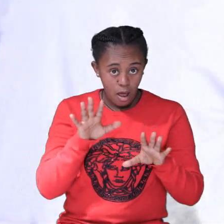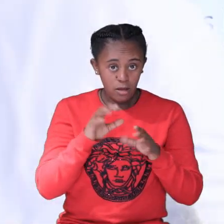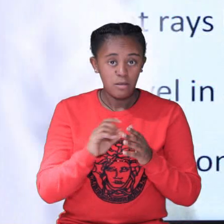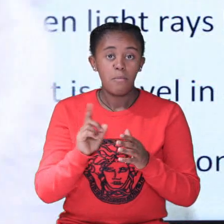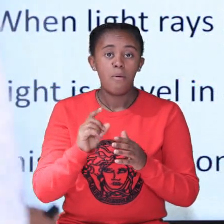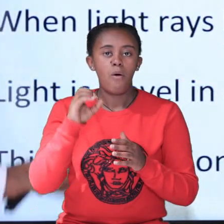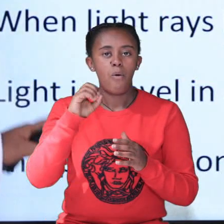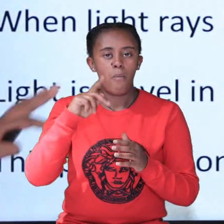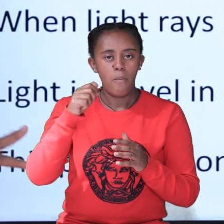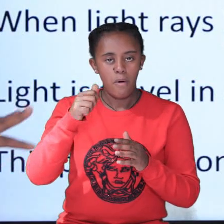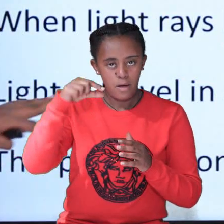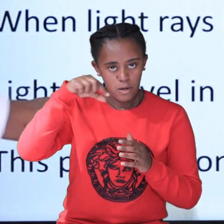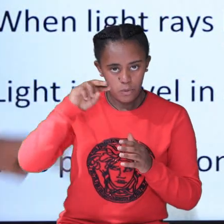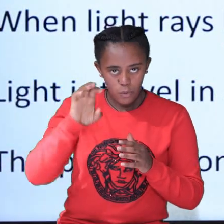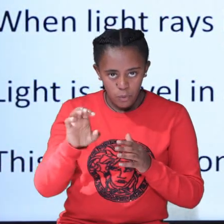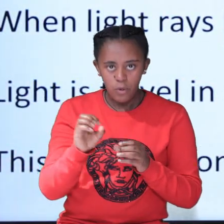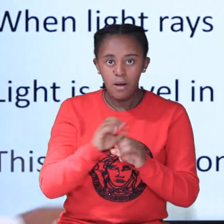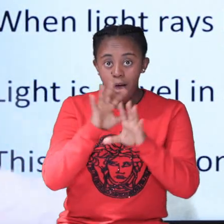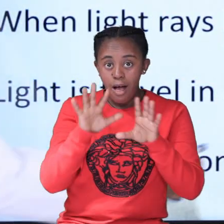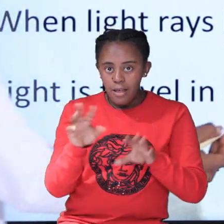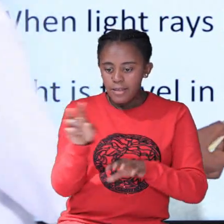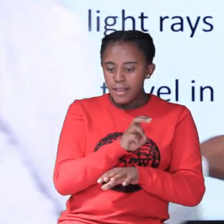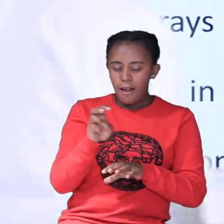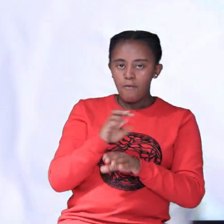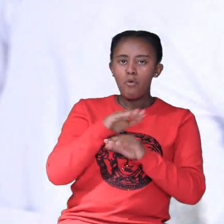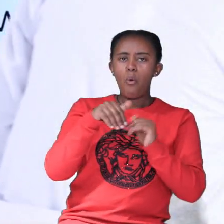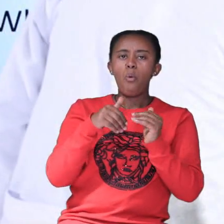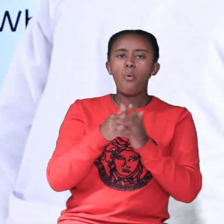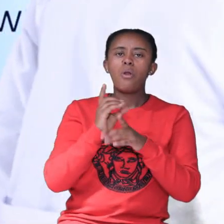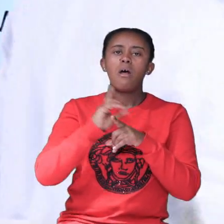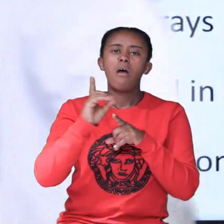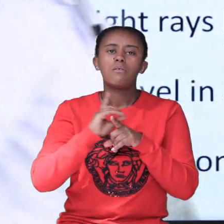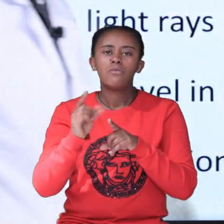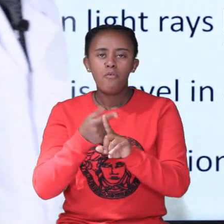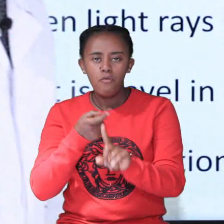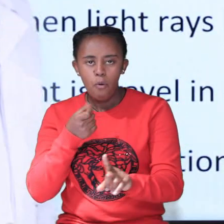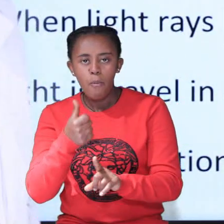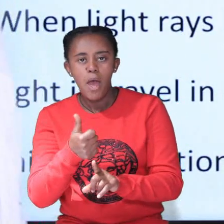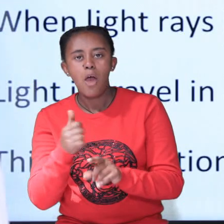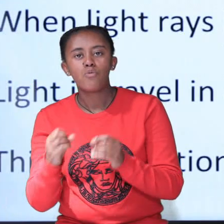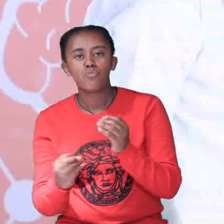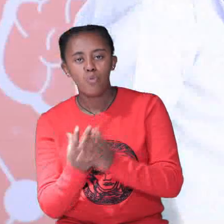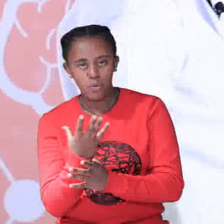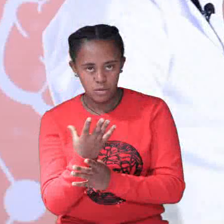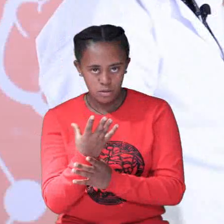a light. And also light is travel in all direction from a source.